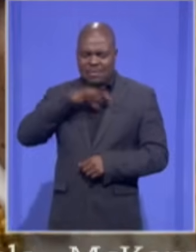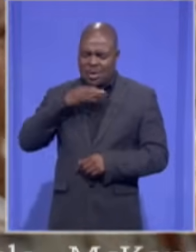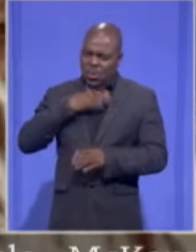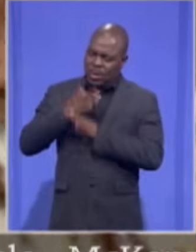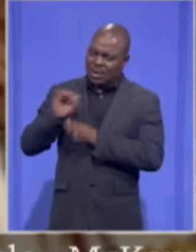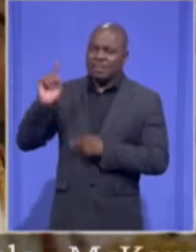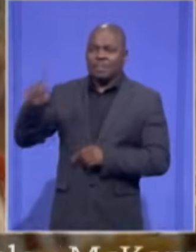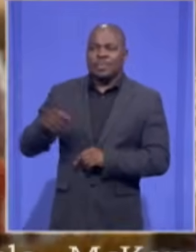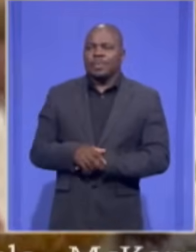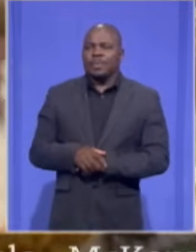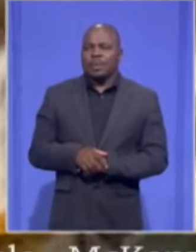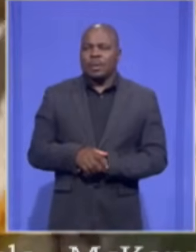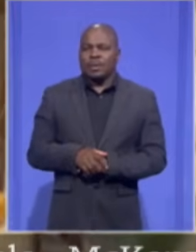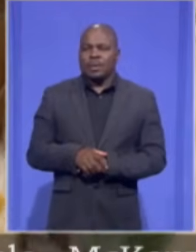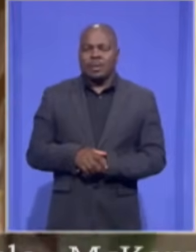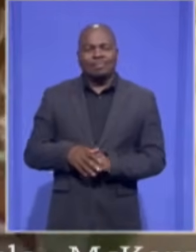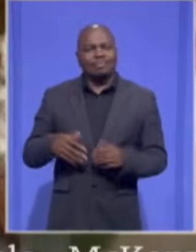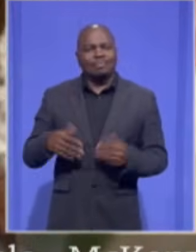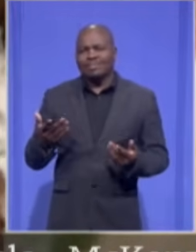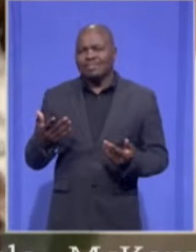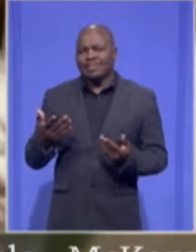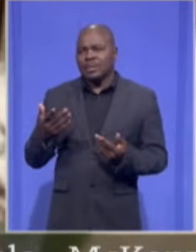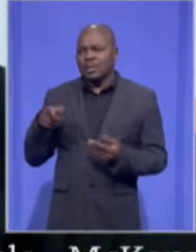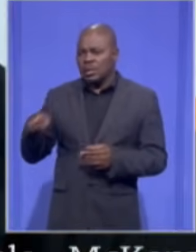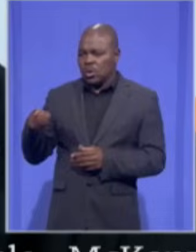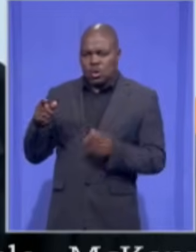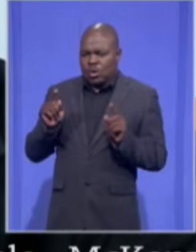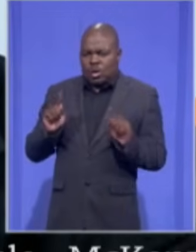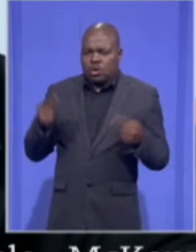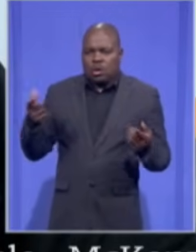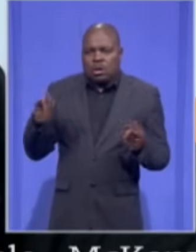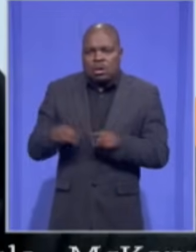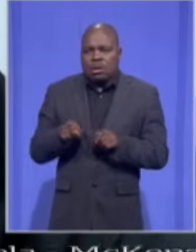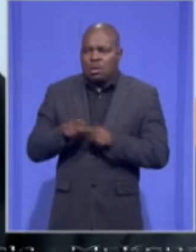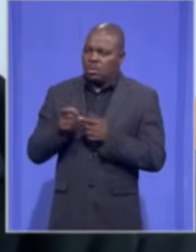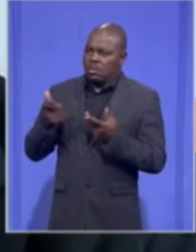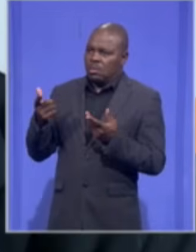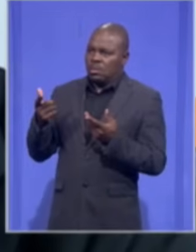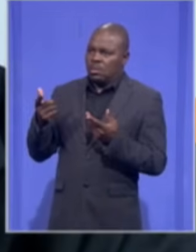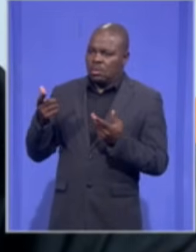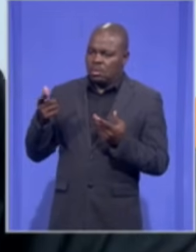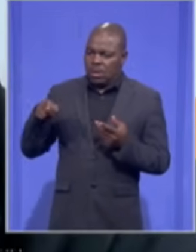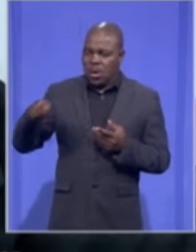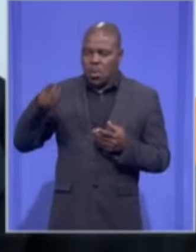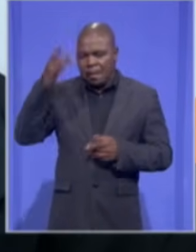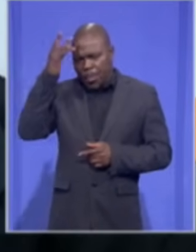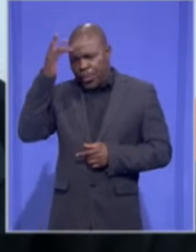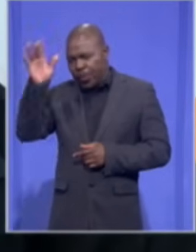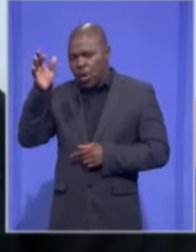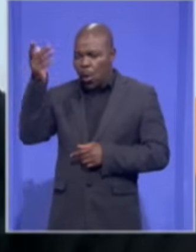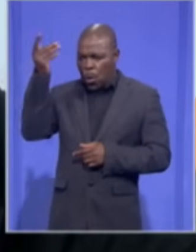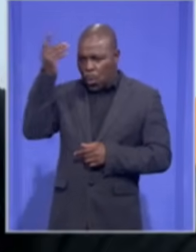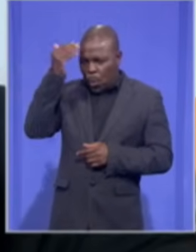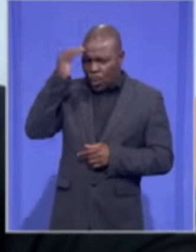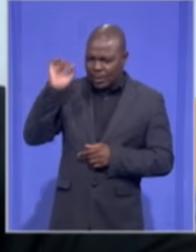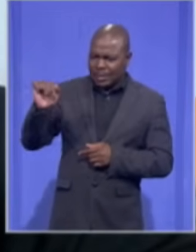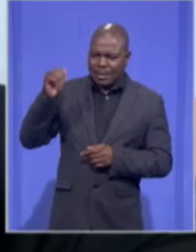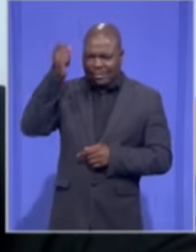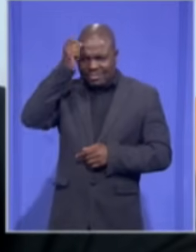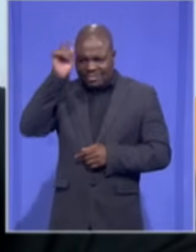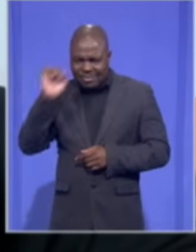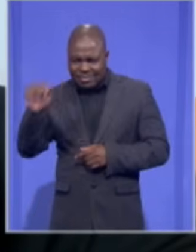to own, her work. You can't just take from a well of wisdom, a well of knowledge, a well of